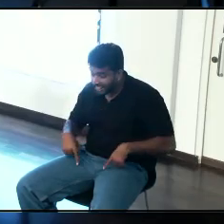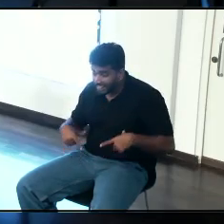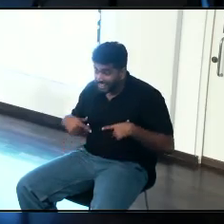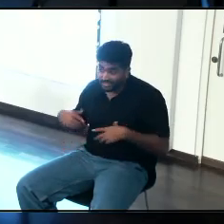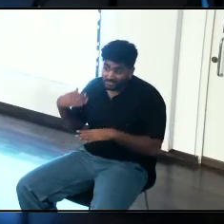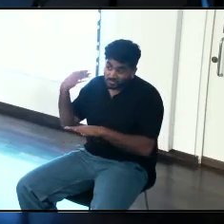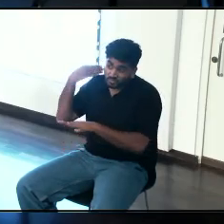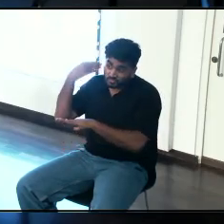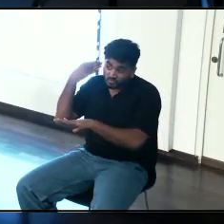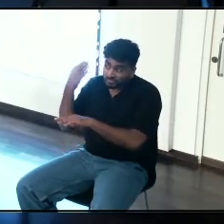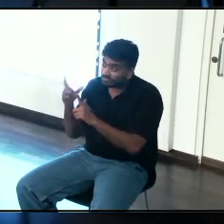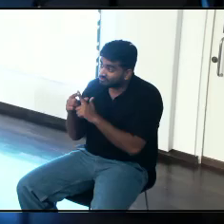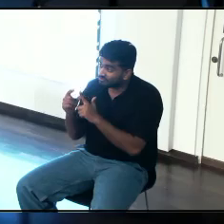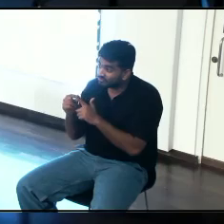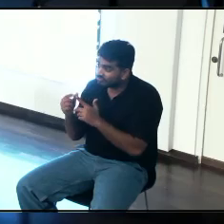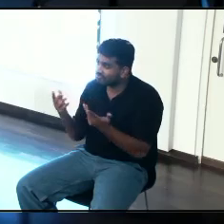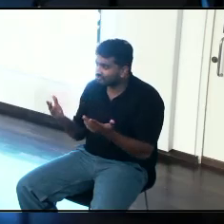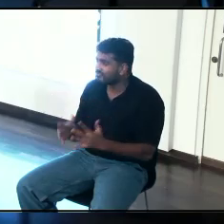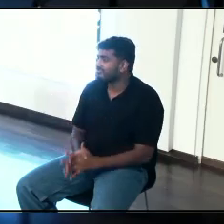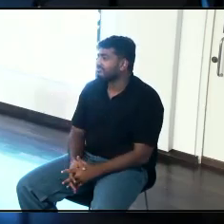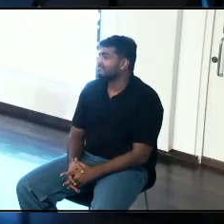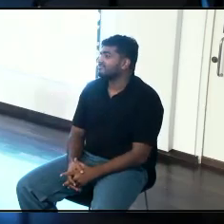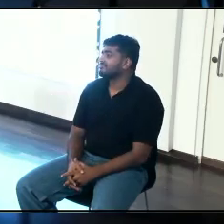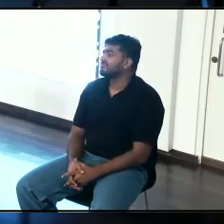as they have told us.